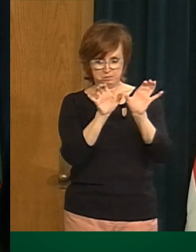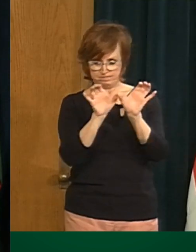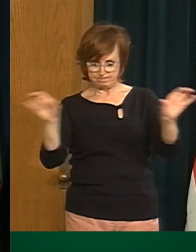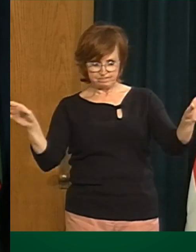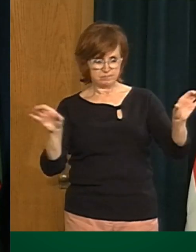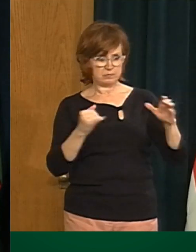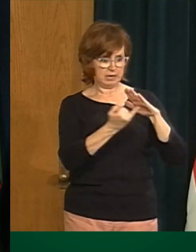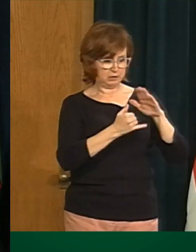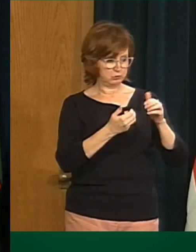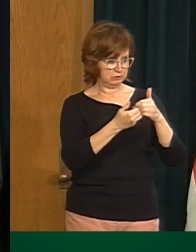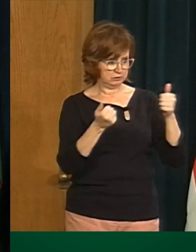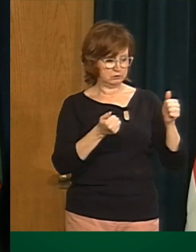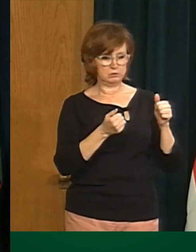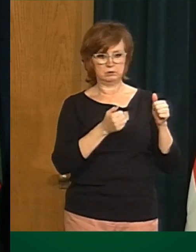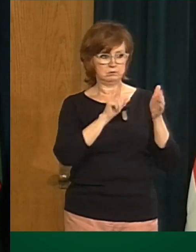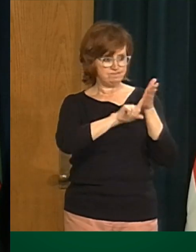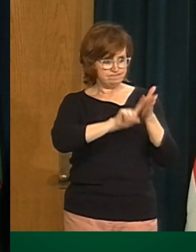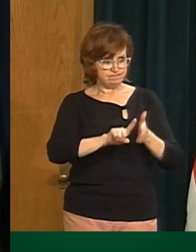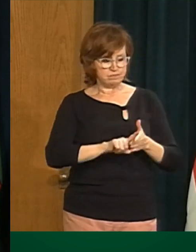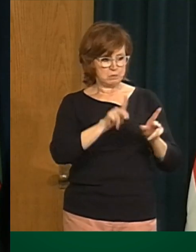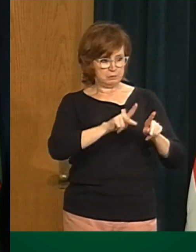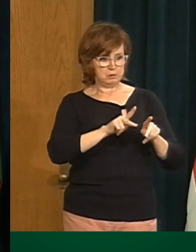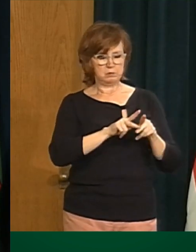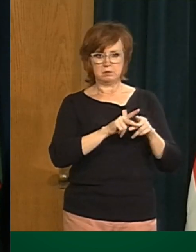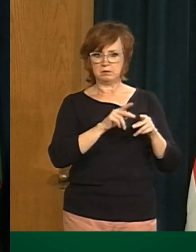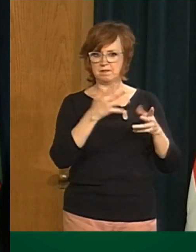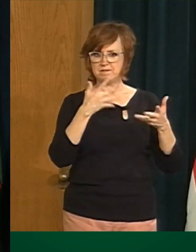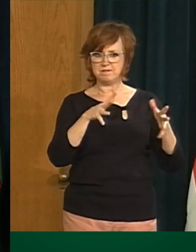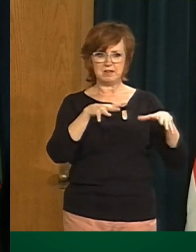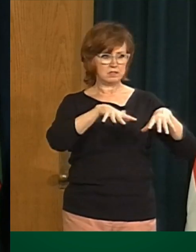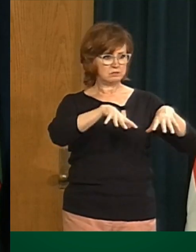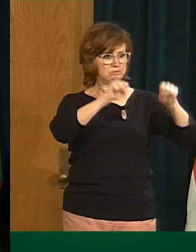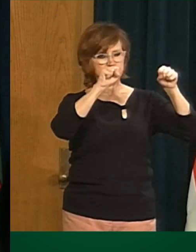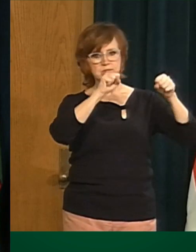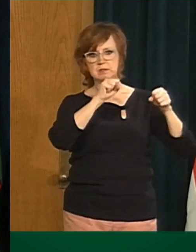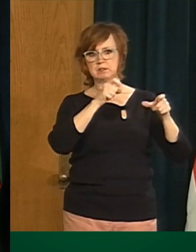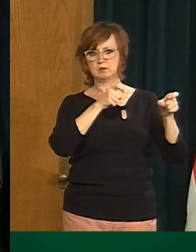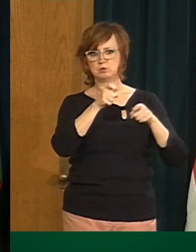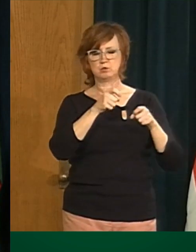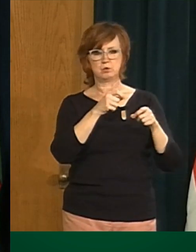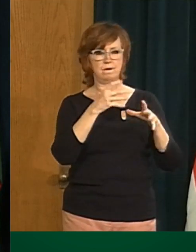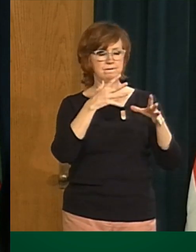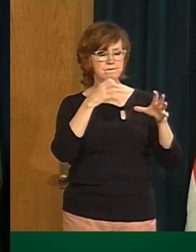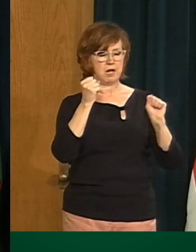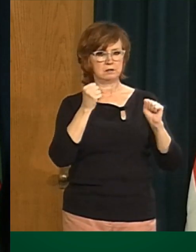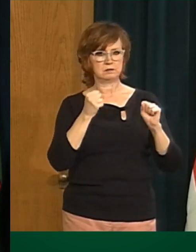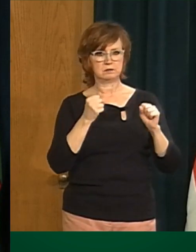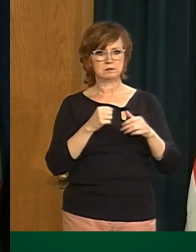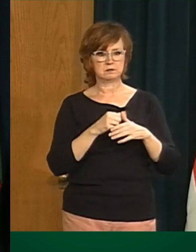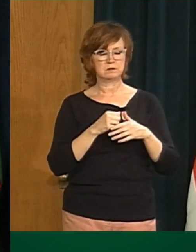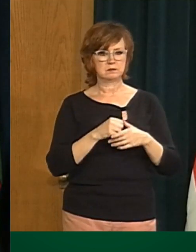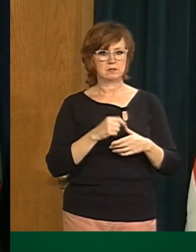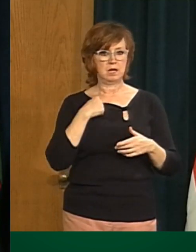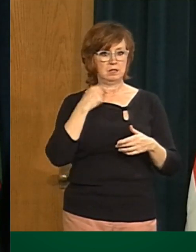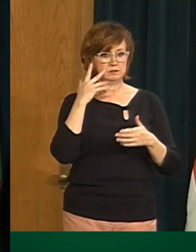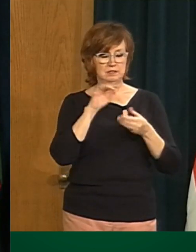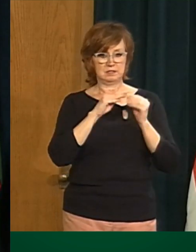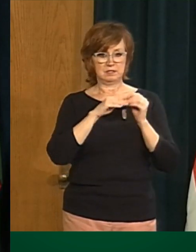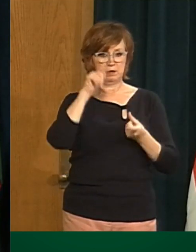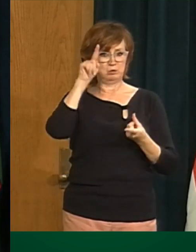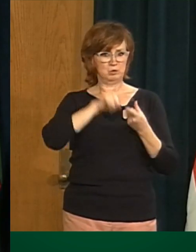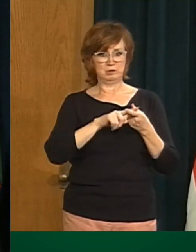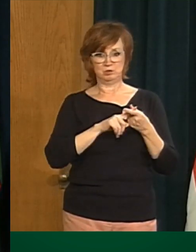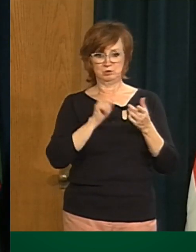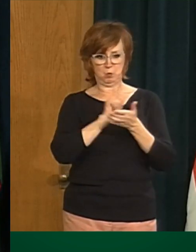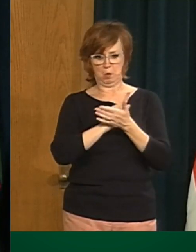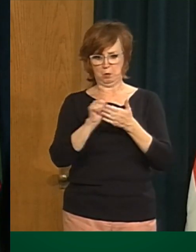contact tracing occurred immediately, and I think it's showing in the results just about a week later. Anything to add, Dr.